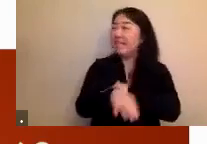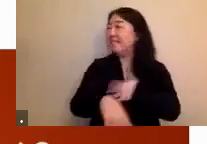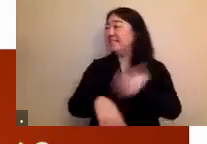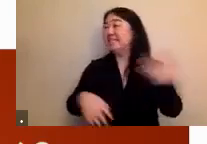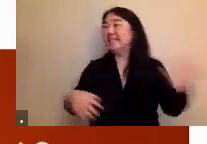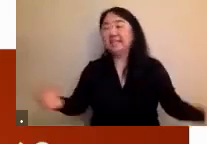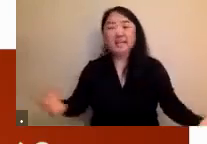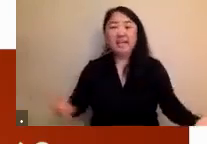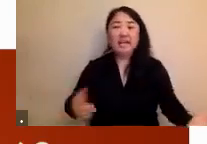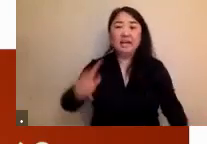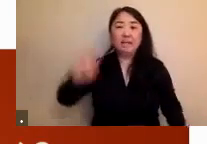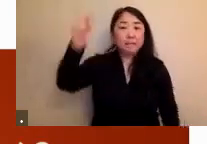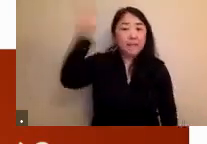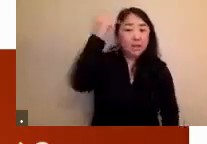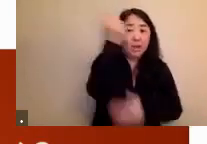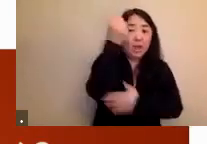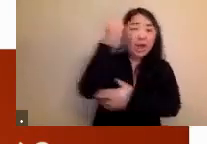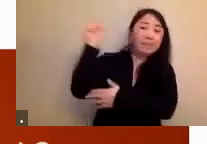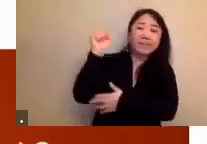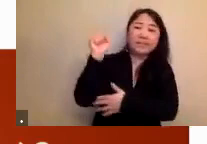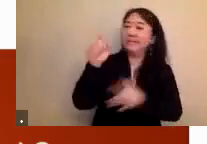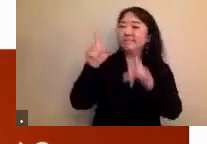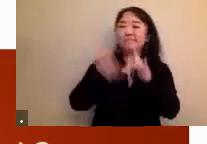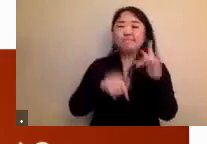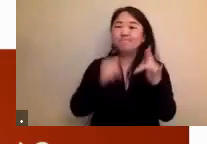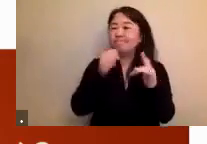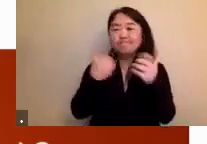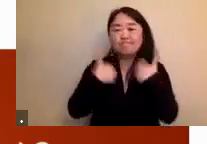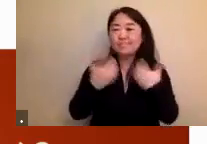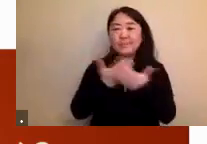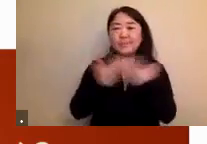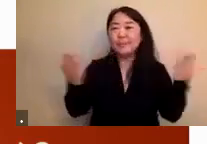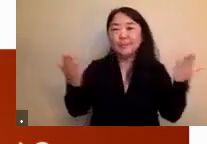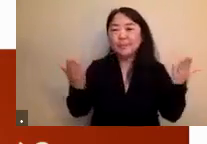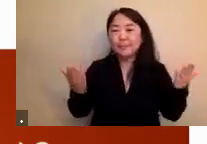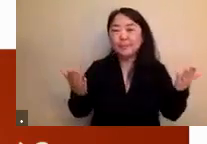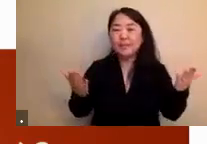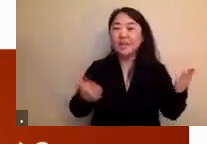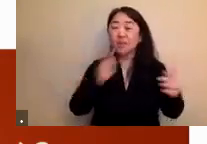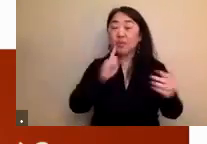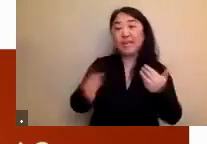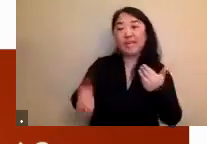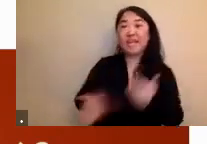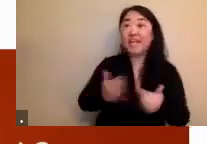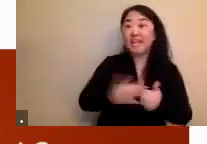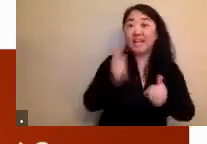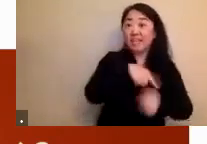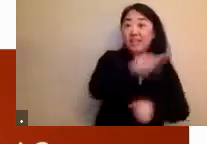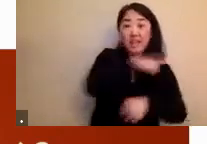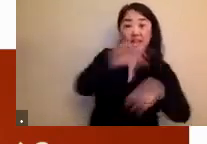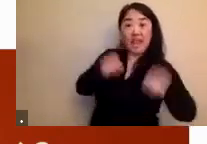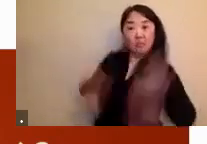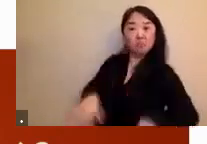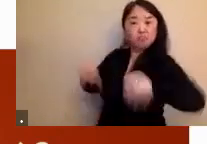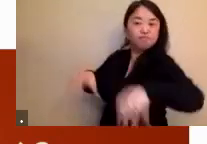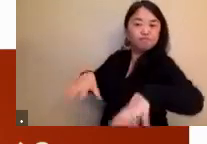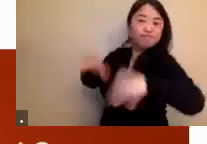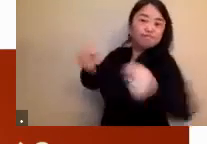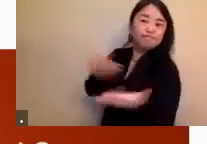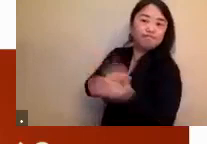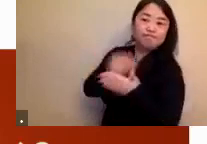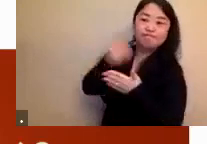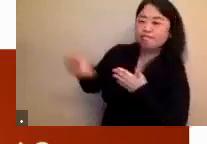political opposition. It was easy for the taking, so to speak, for the most part.